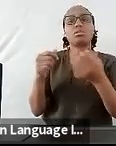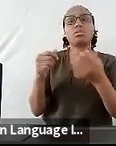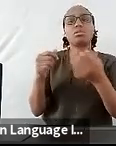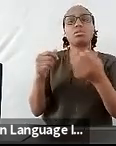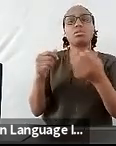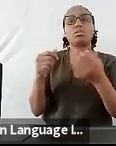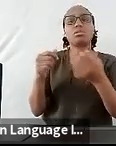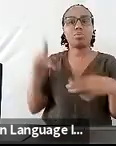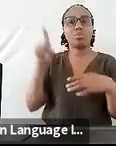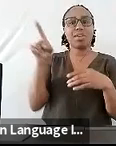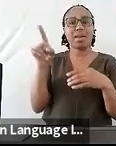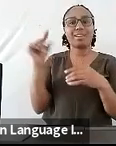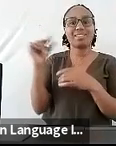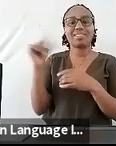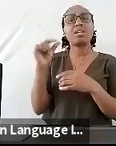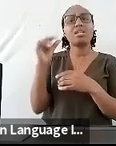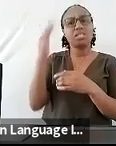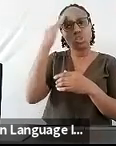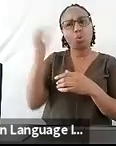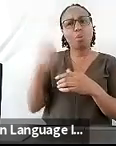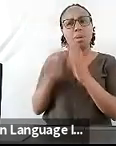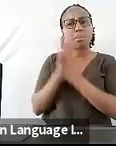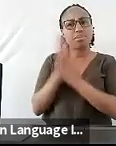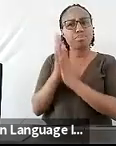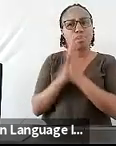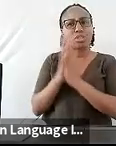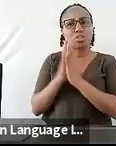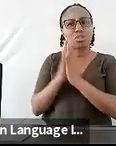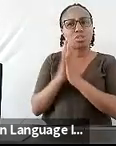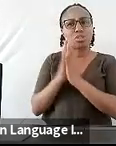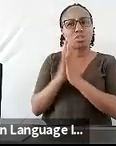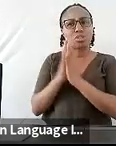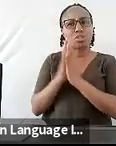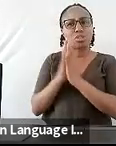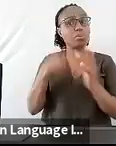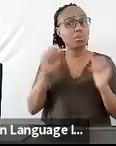She emailed me and she was like, do you want to come out to Greece with me for 2 weeks? I said,